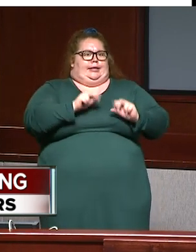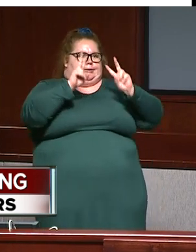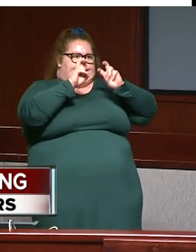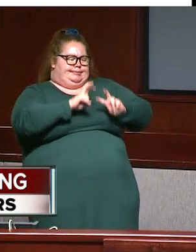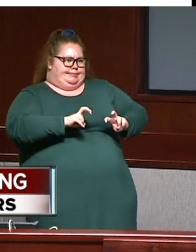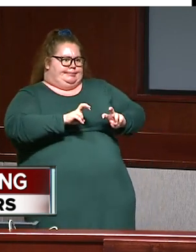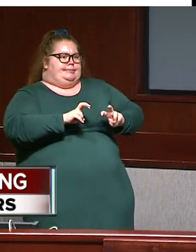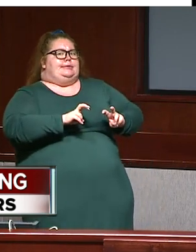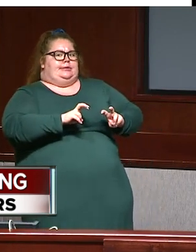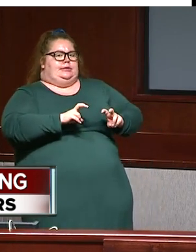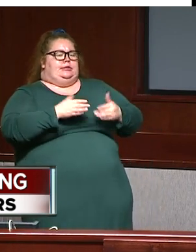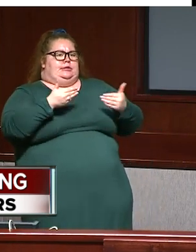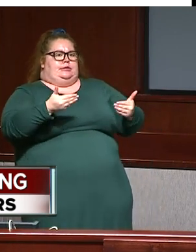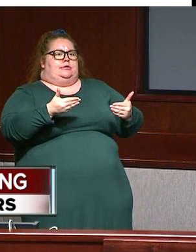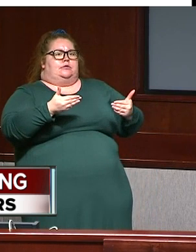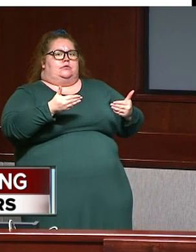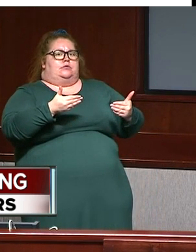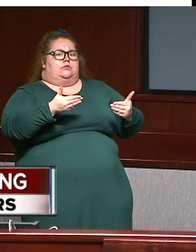can make some